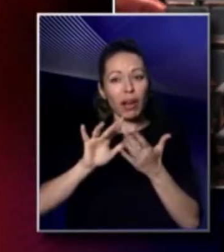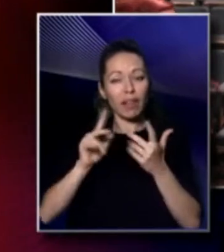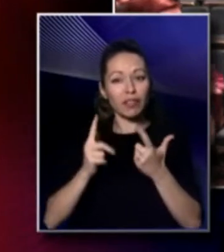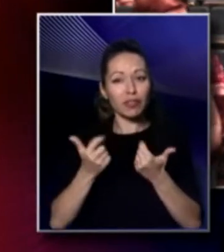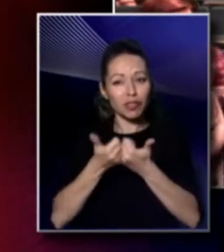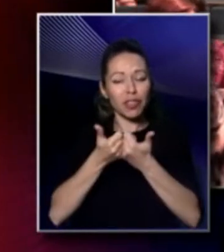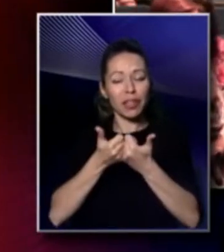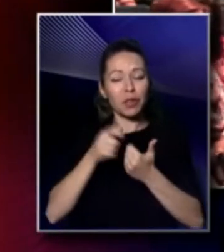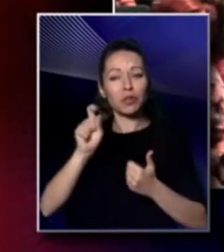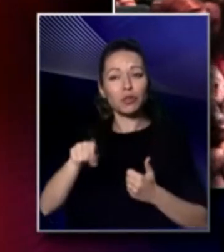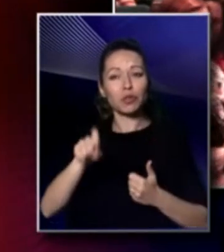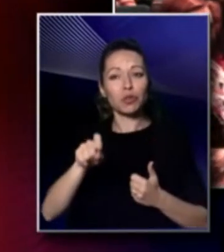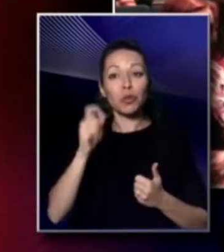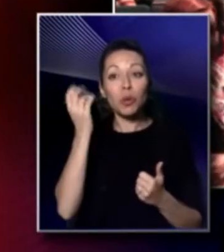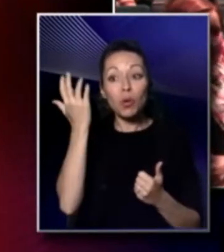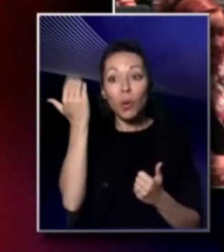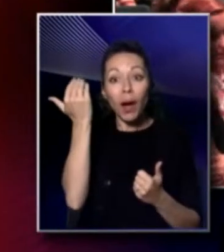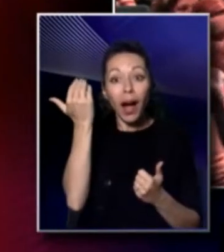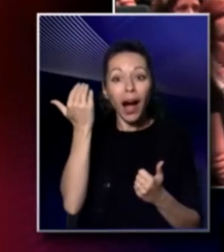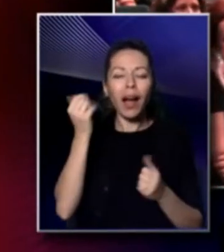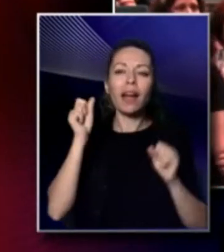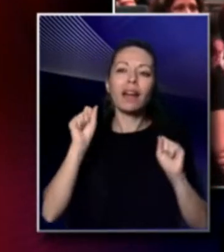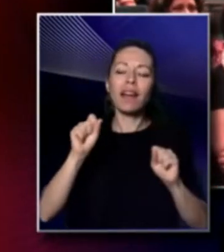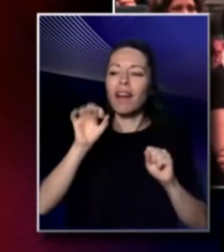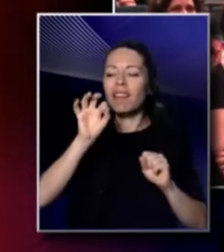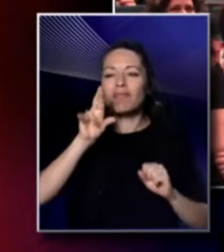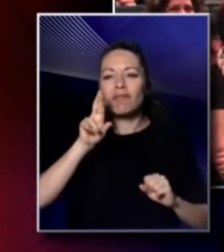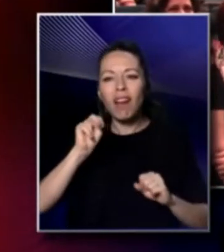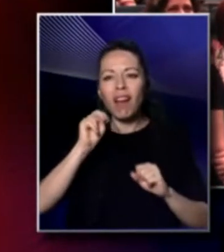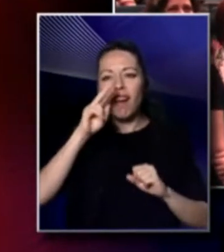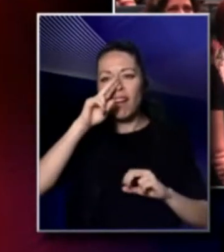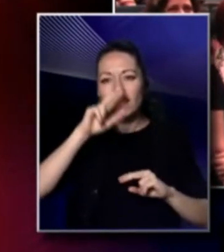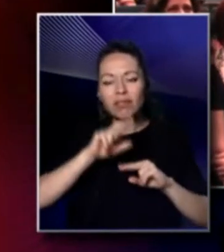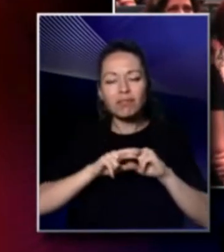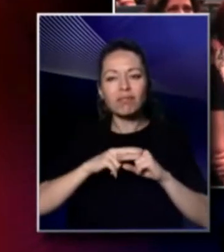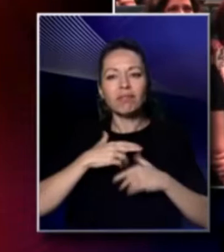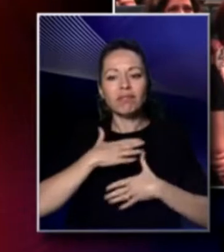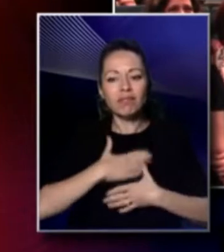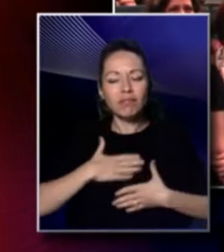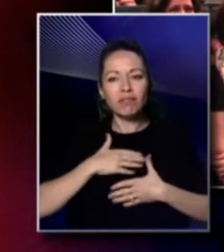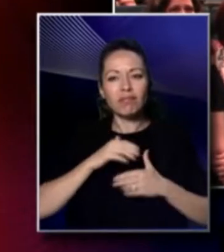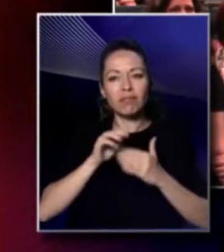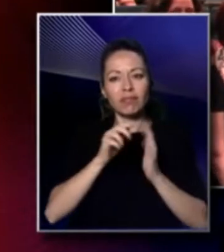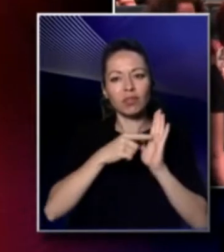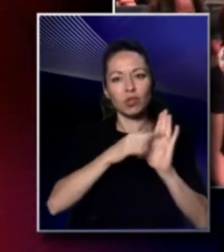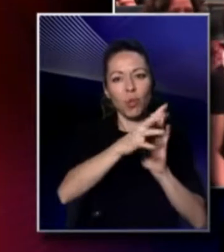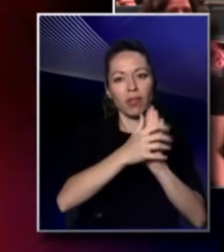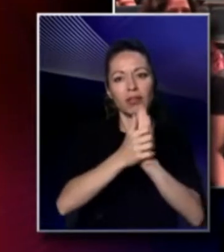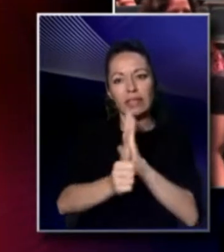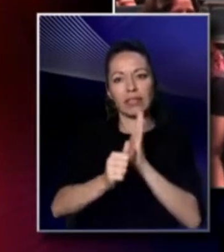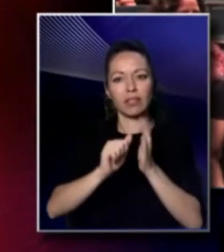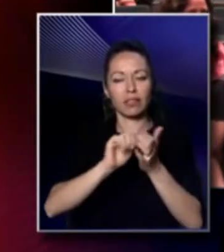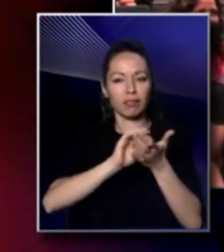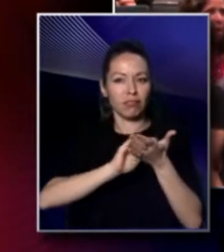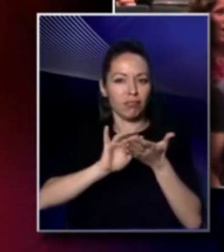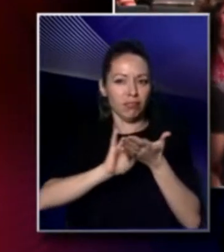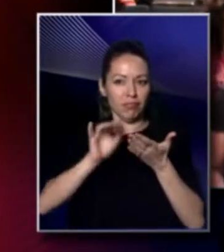Challenge, because they can have fun and show how well they know Braille.